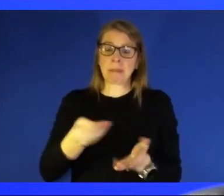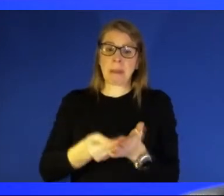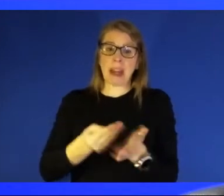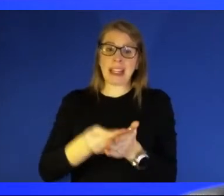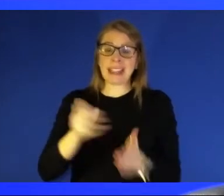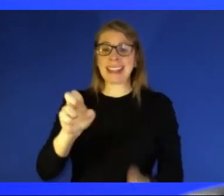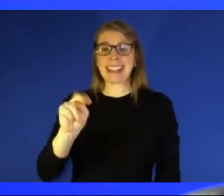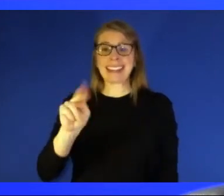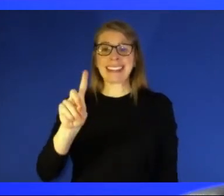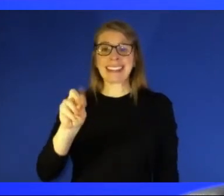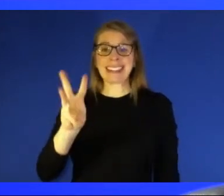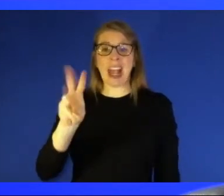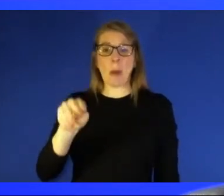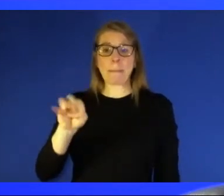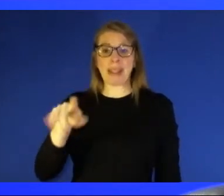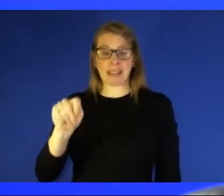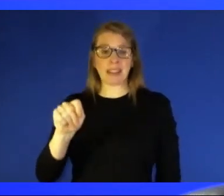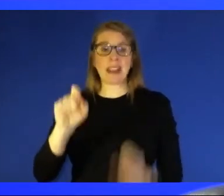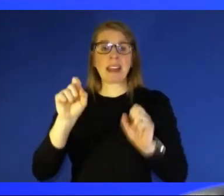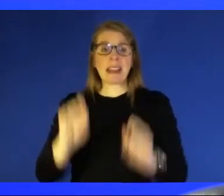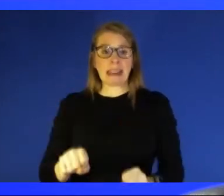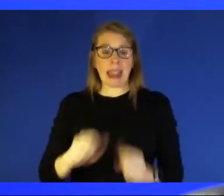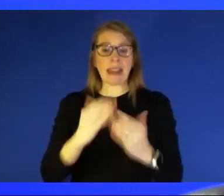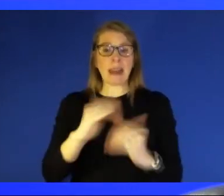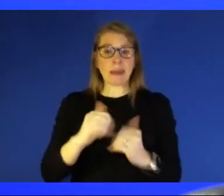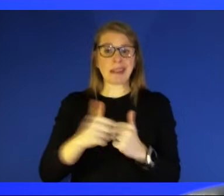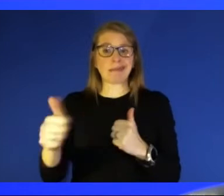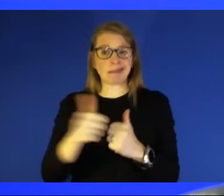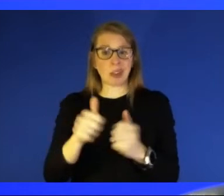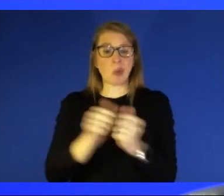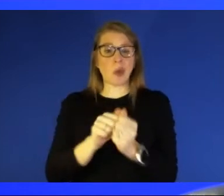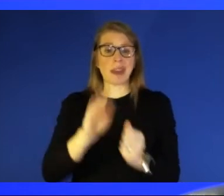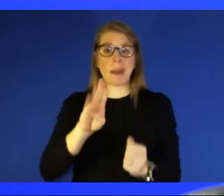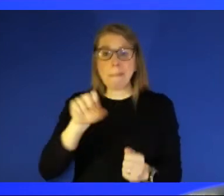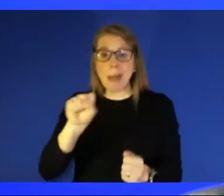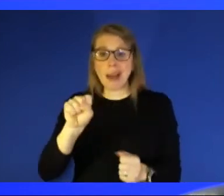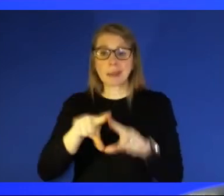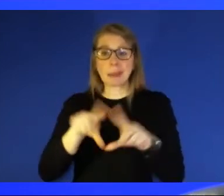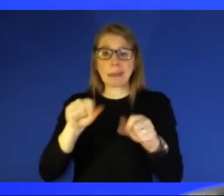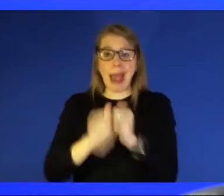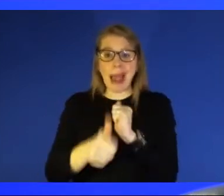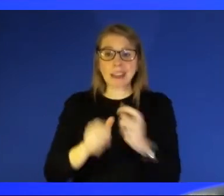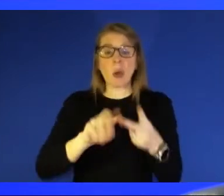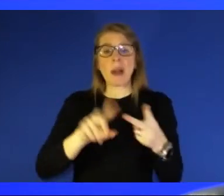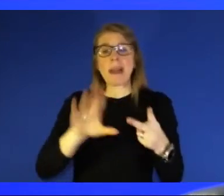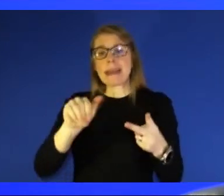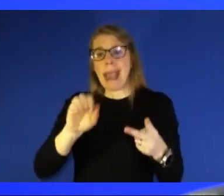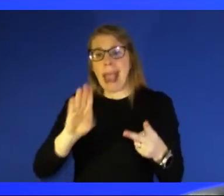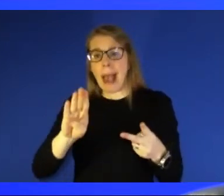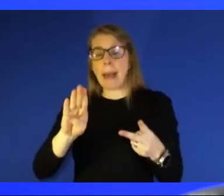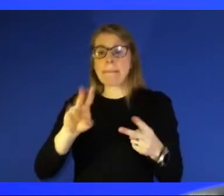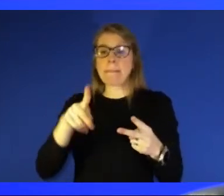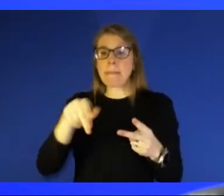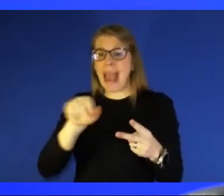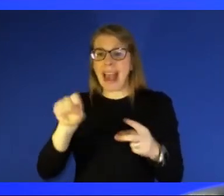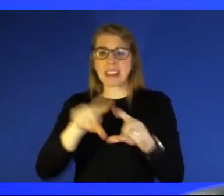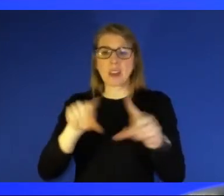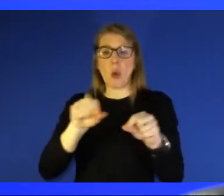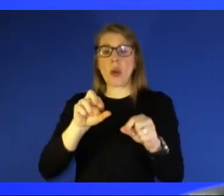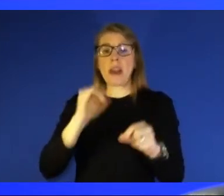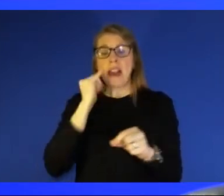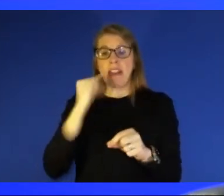limited transportation assistance with a bus pass or a cab pass to help somebody with a one-time need or a short-term need while we